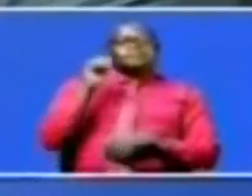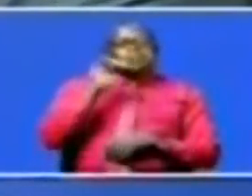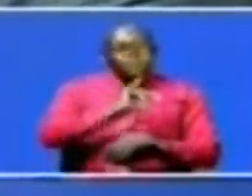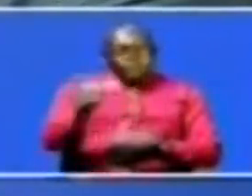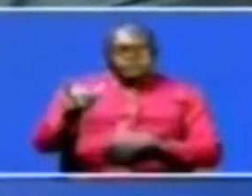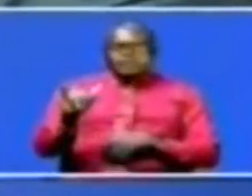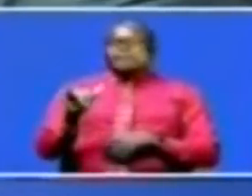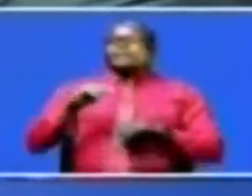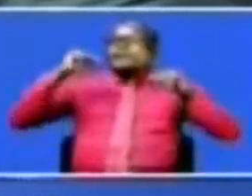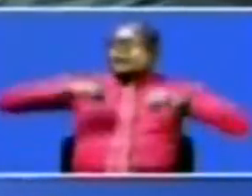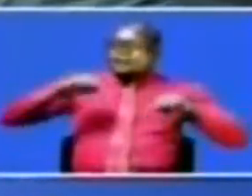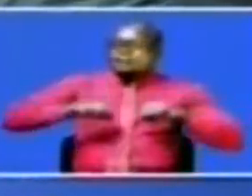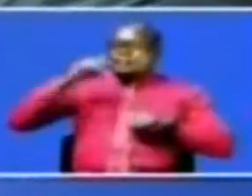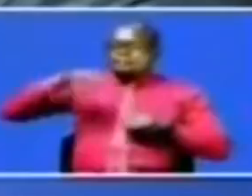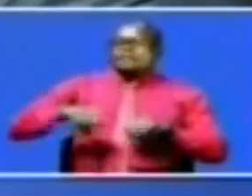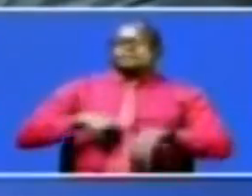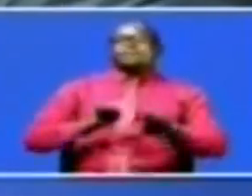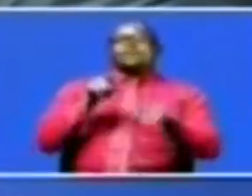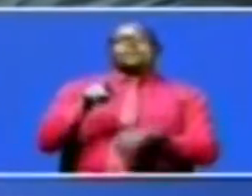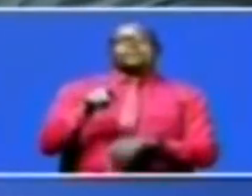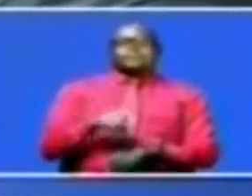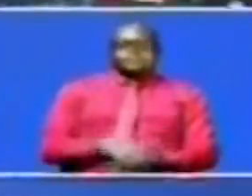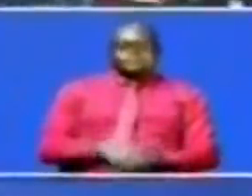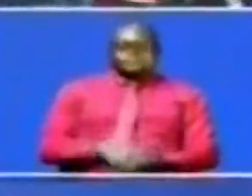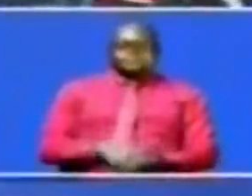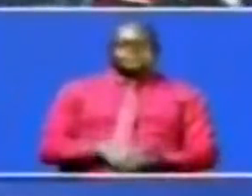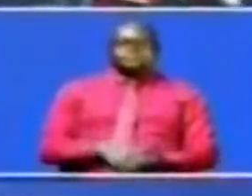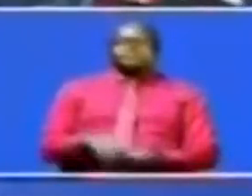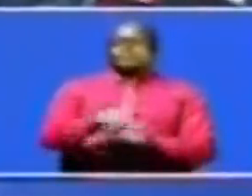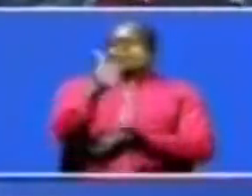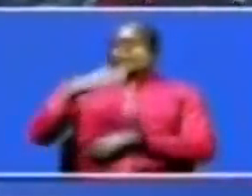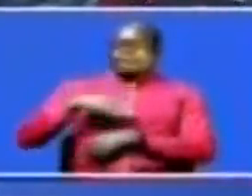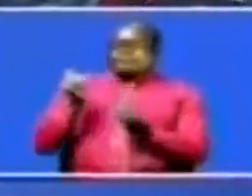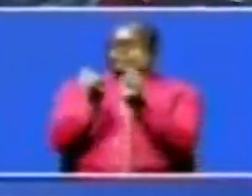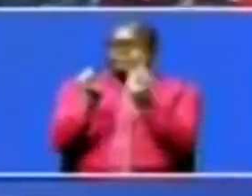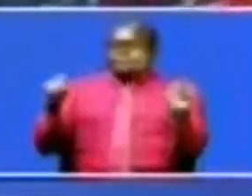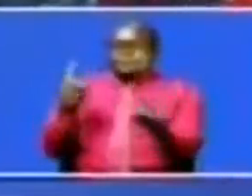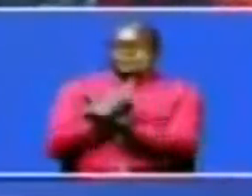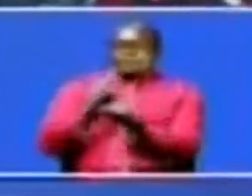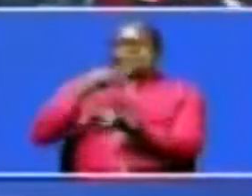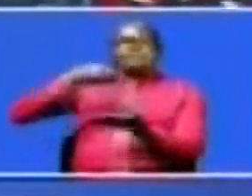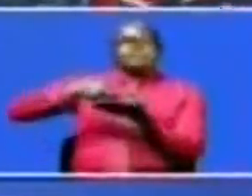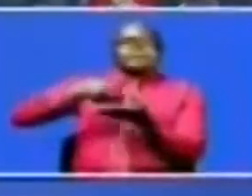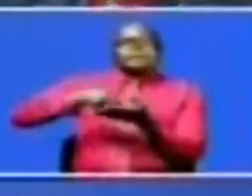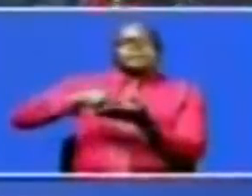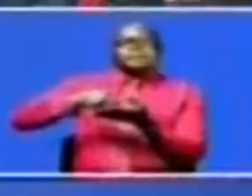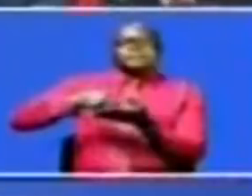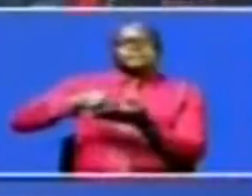the bail terms and the conditions imposed by the court. Gushu, Oyaro and others were released on different bond terms.